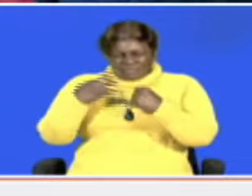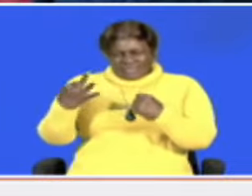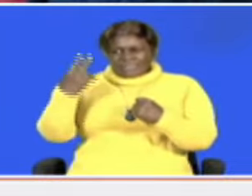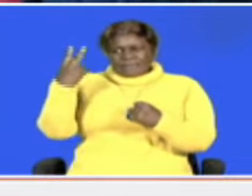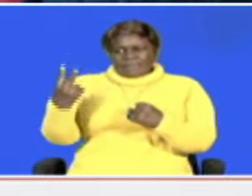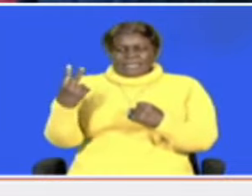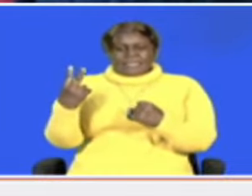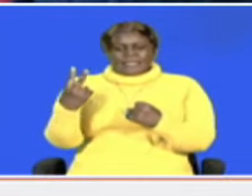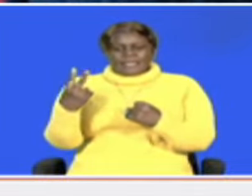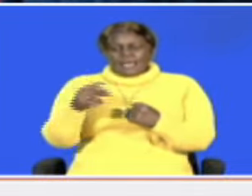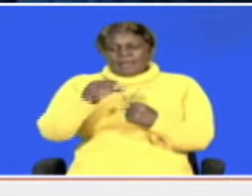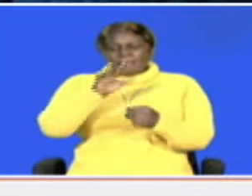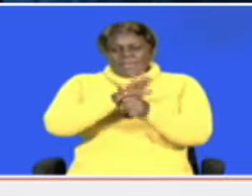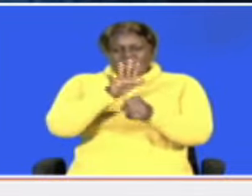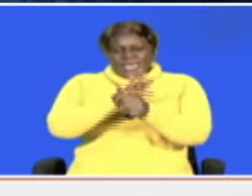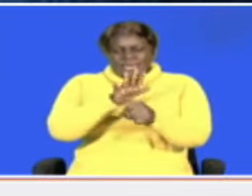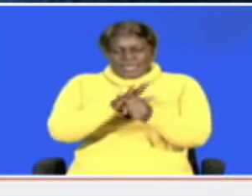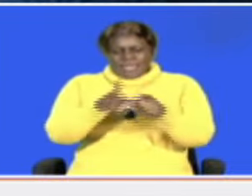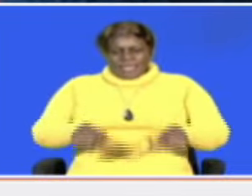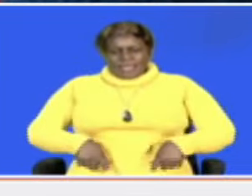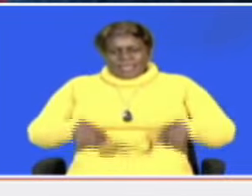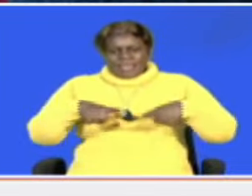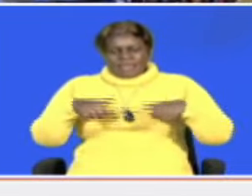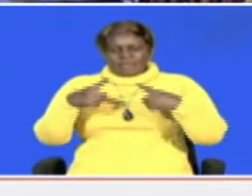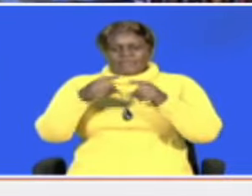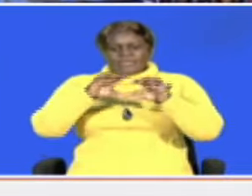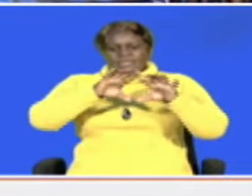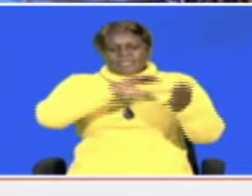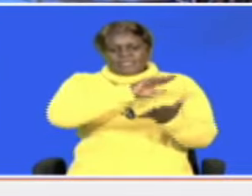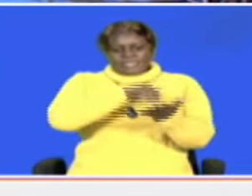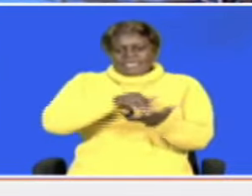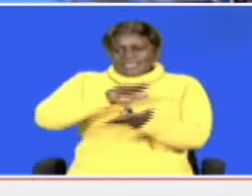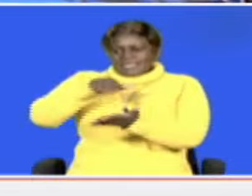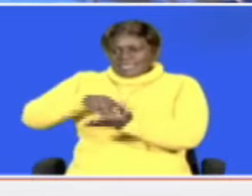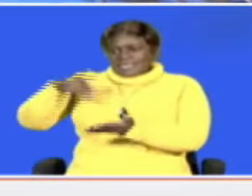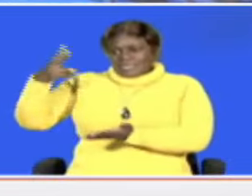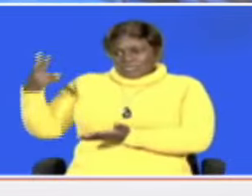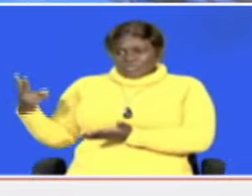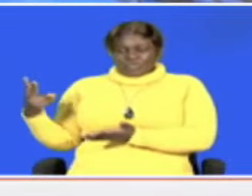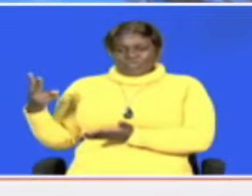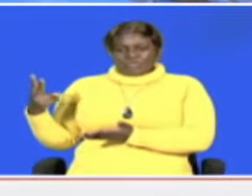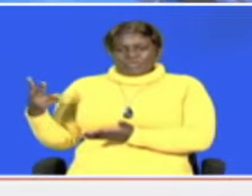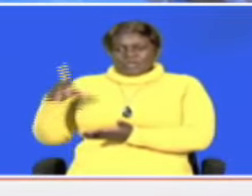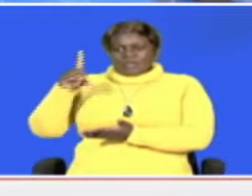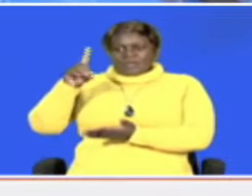676,332, huku wengi wao wakiishi katika vituo viwili vikuu vya wakimbizi,